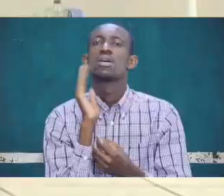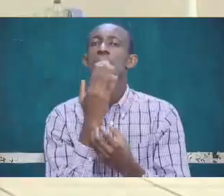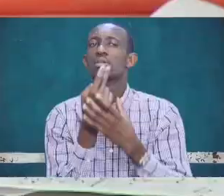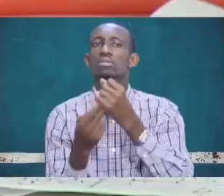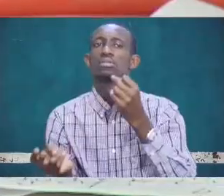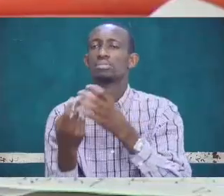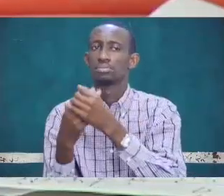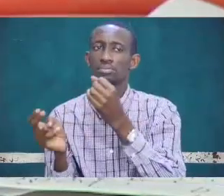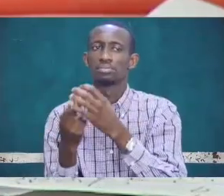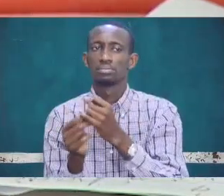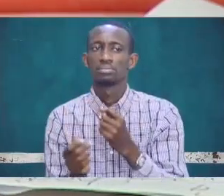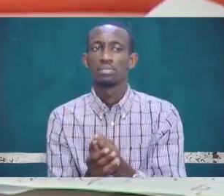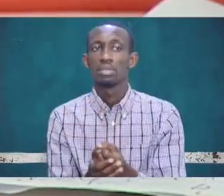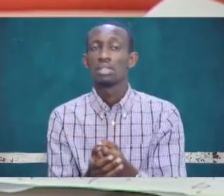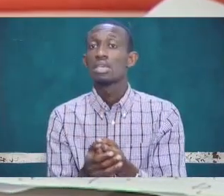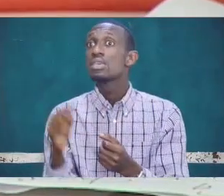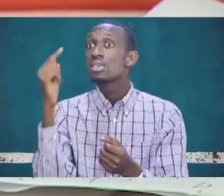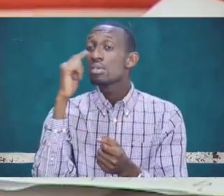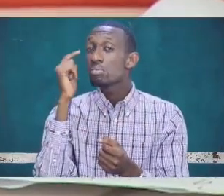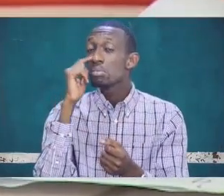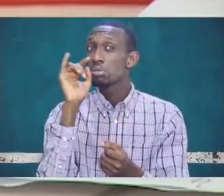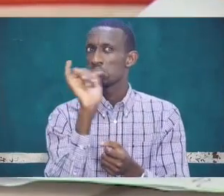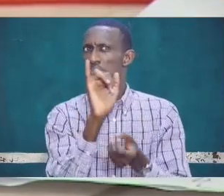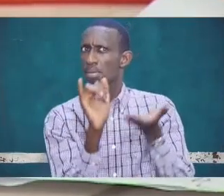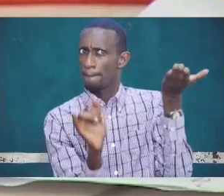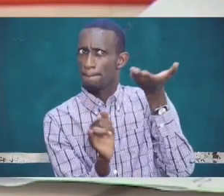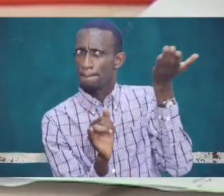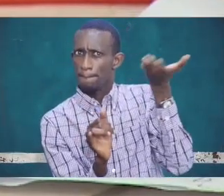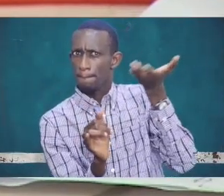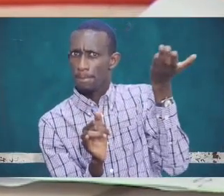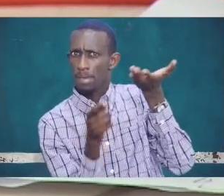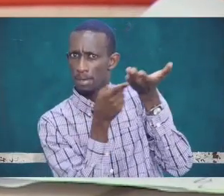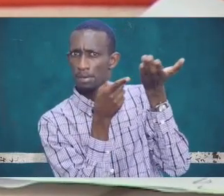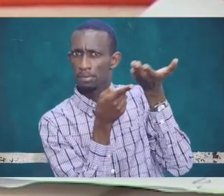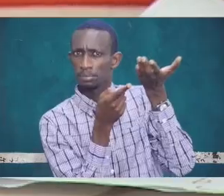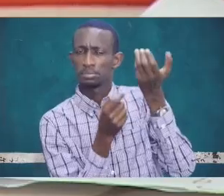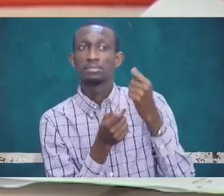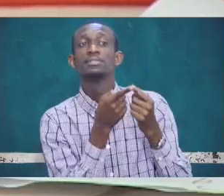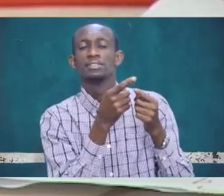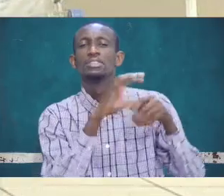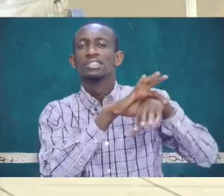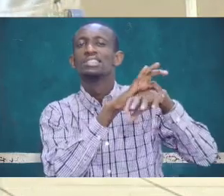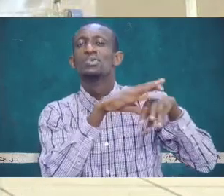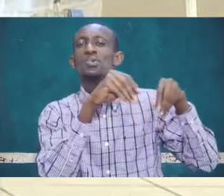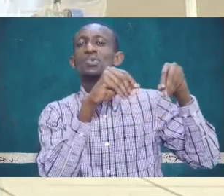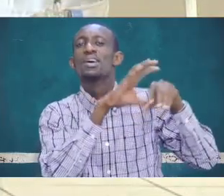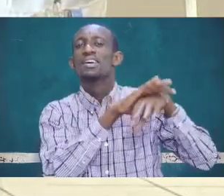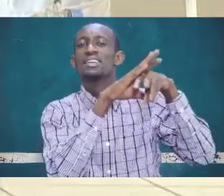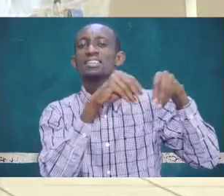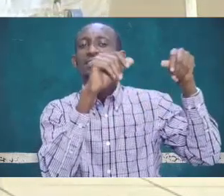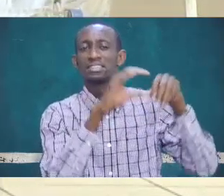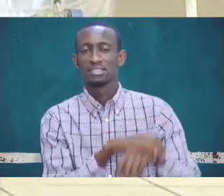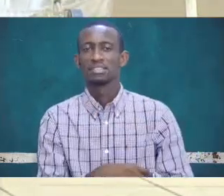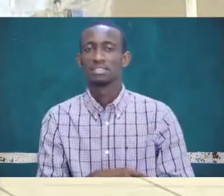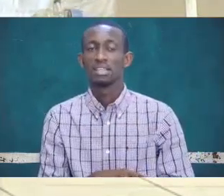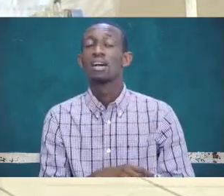The substance which remains on top here, which is sand. So the sand that remains is called